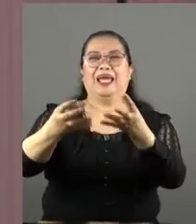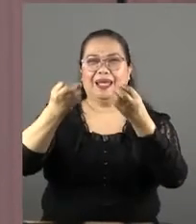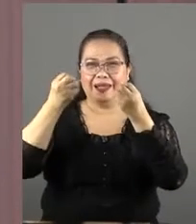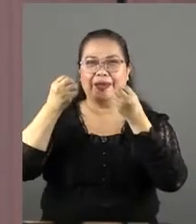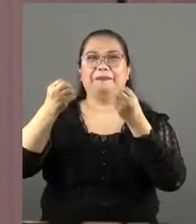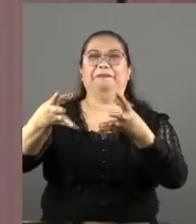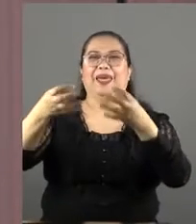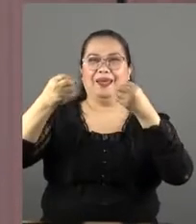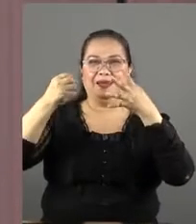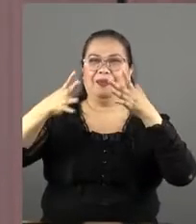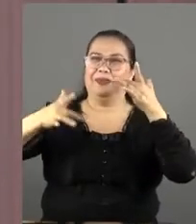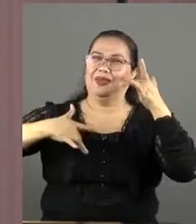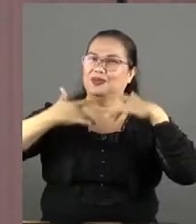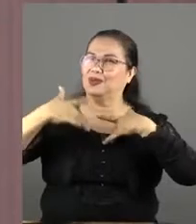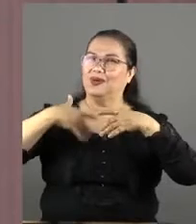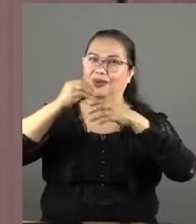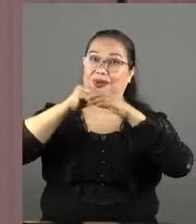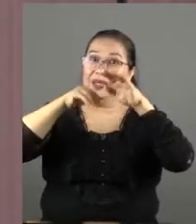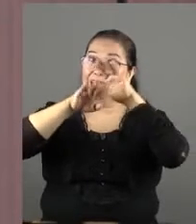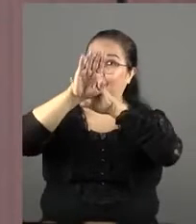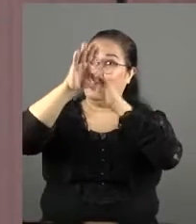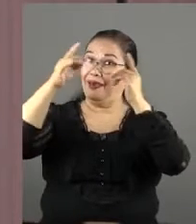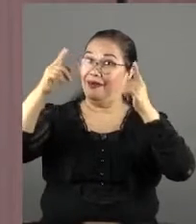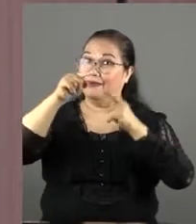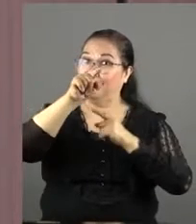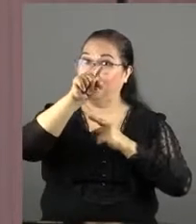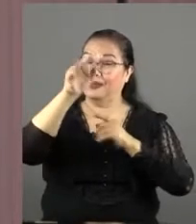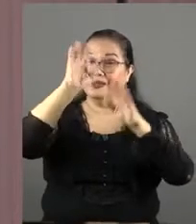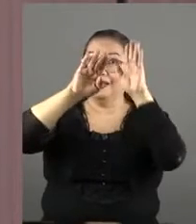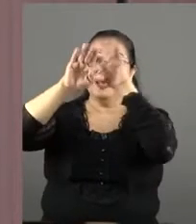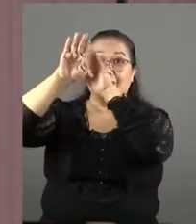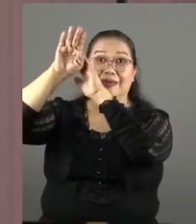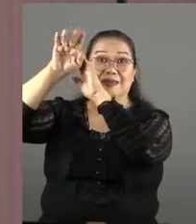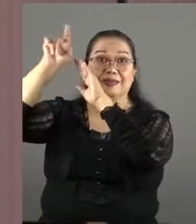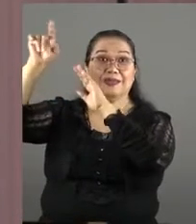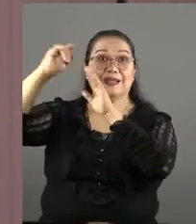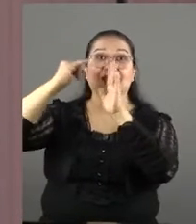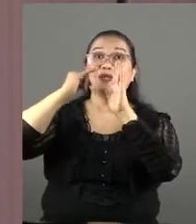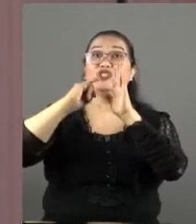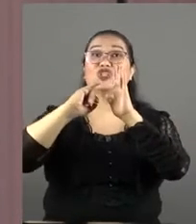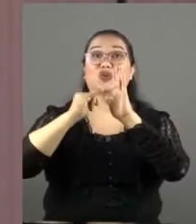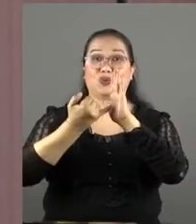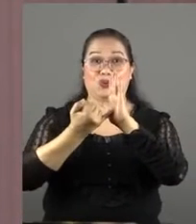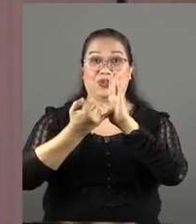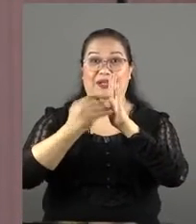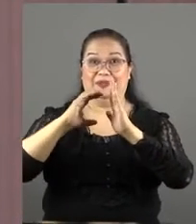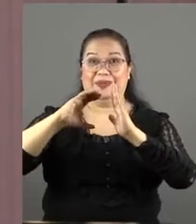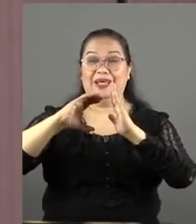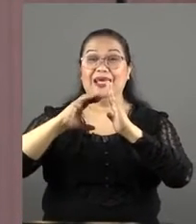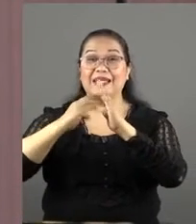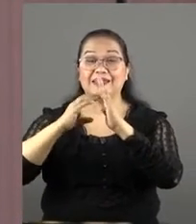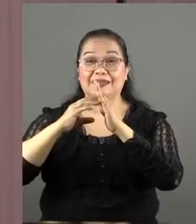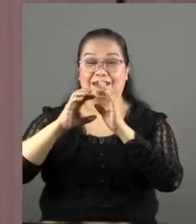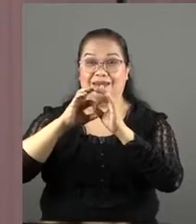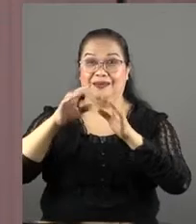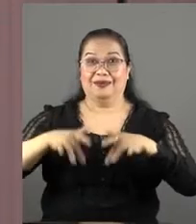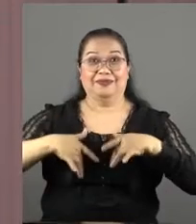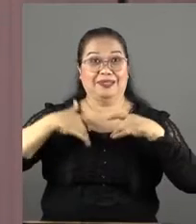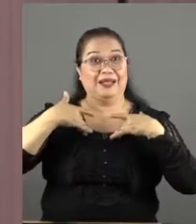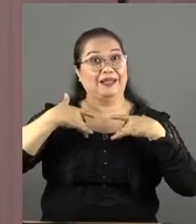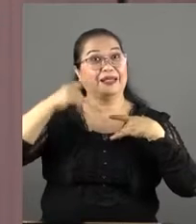heaven. The first one is this. You have come to the heavenly Jerusalem, the city of the